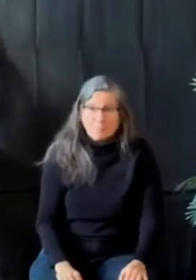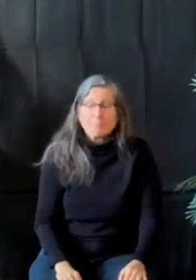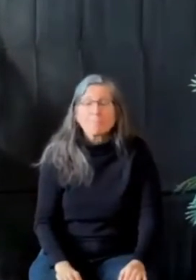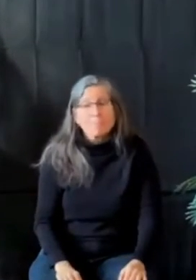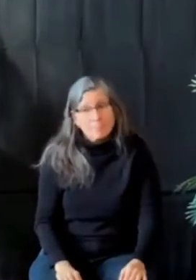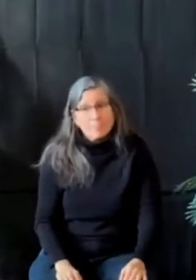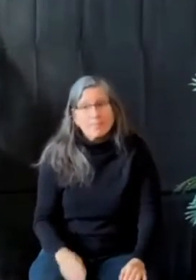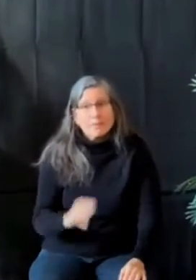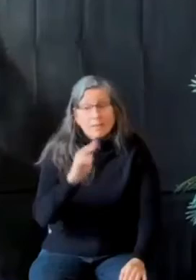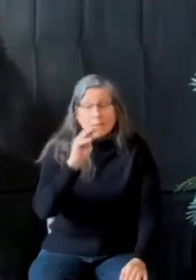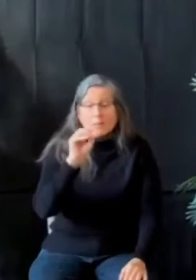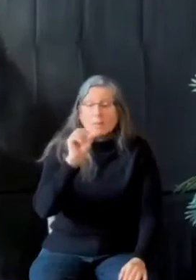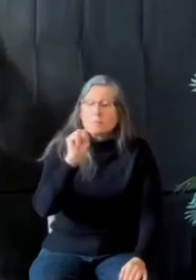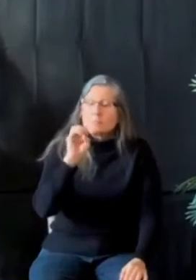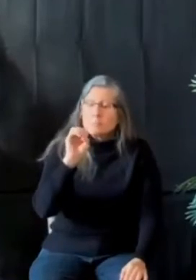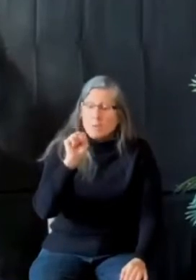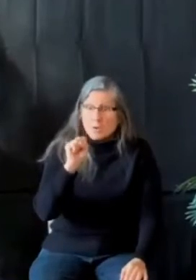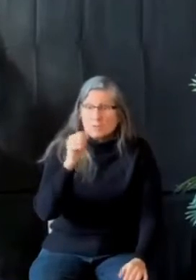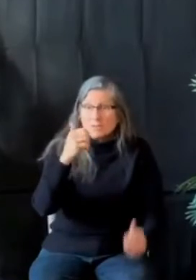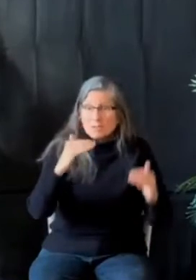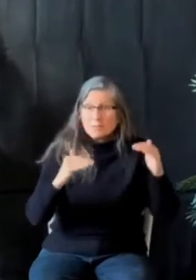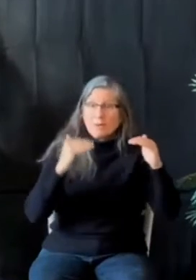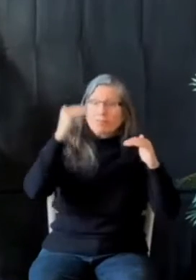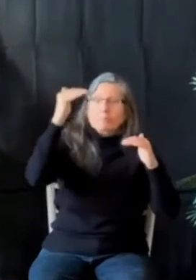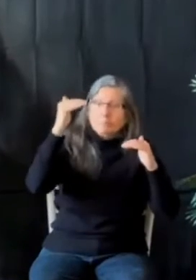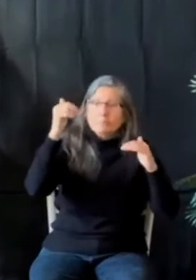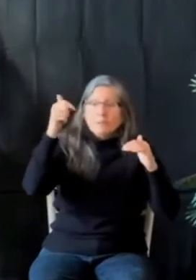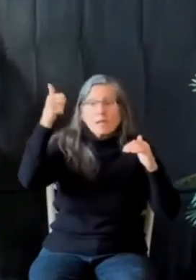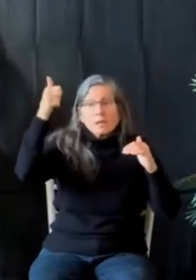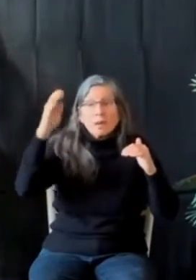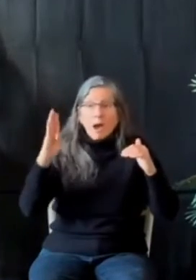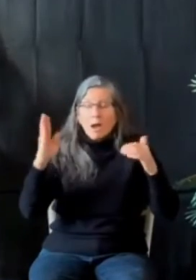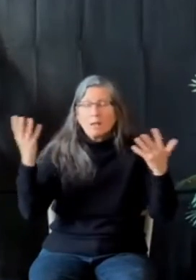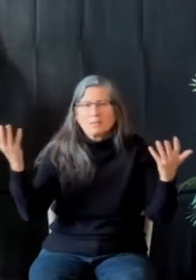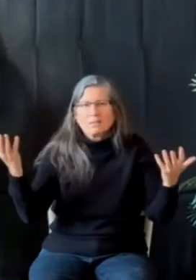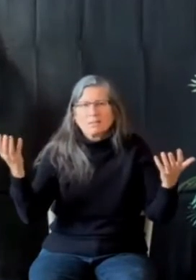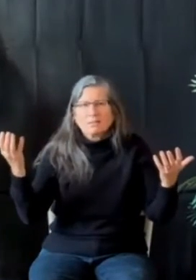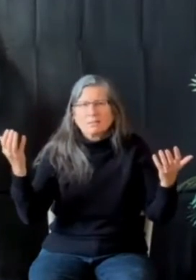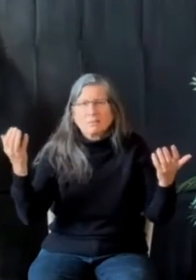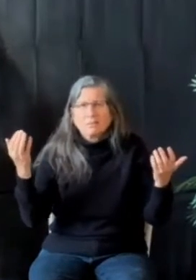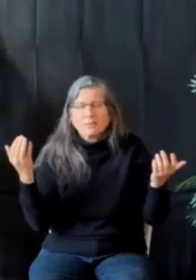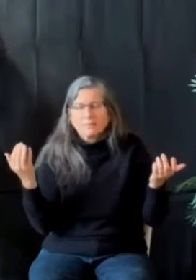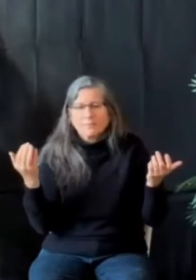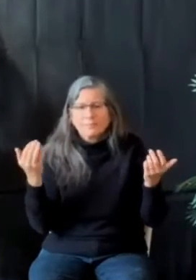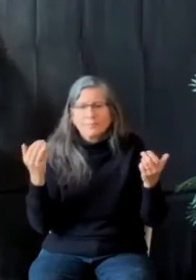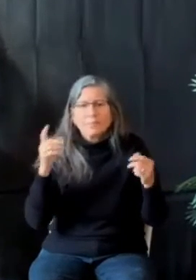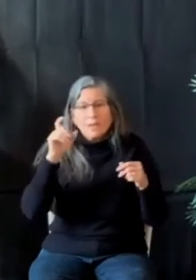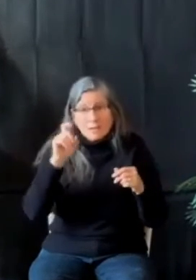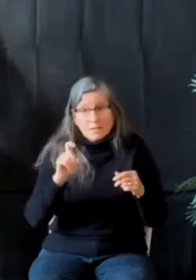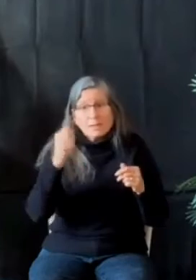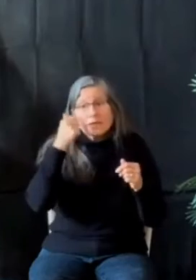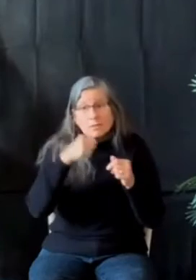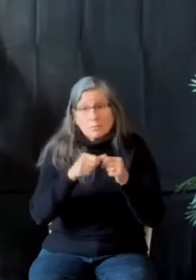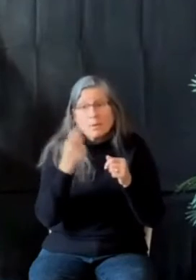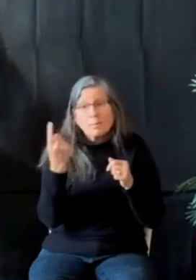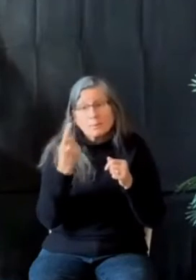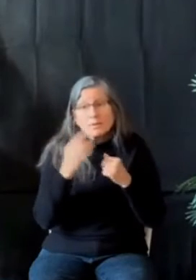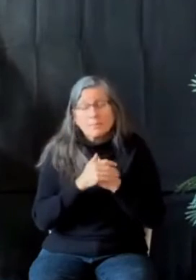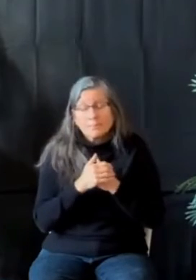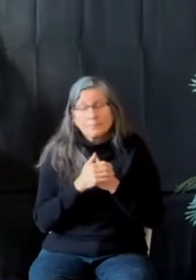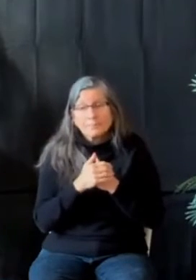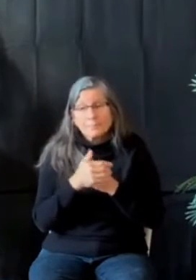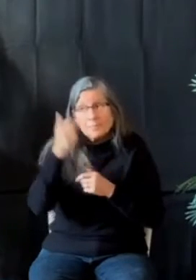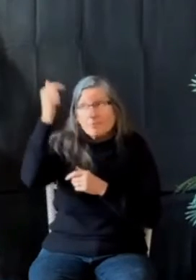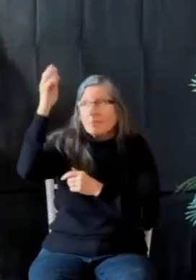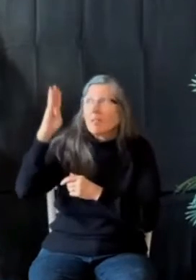And they put Moses ahead of God. Hey, just because Moses wrote those first five books of the Bible, you need to remember something,